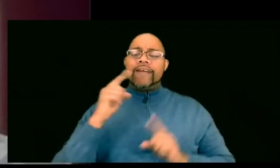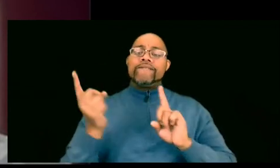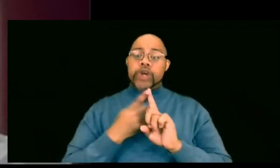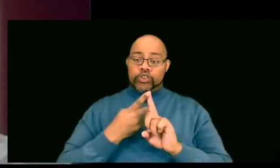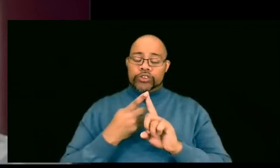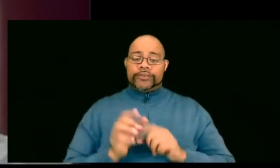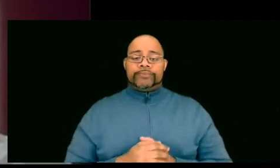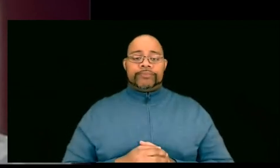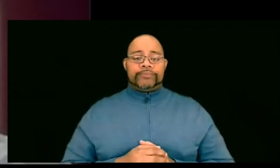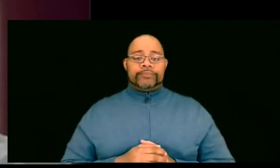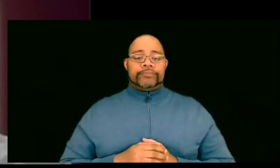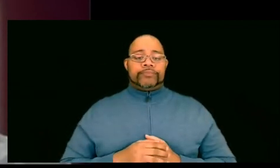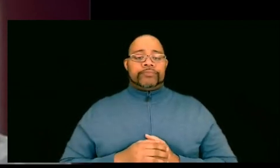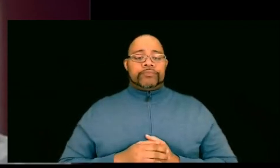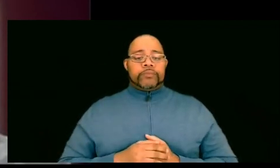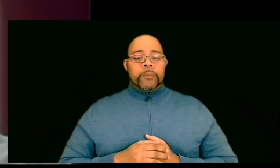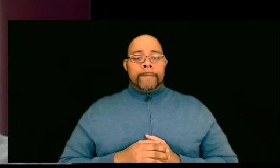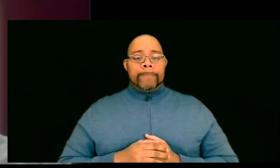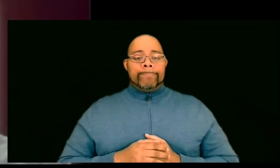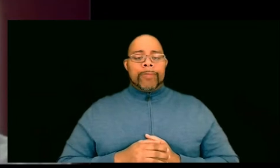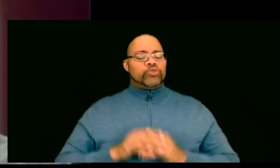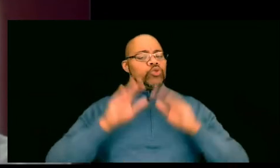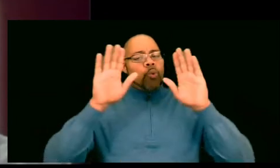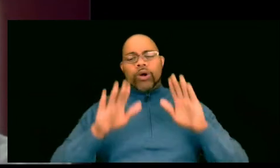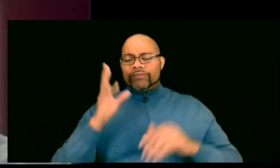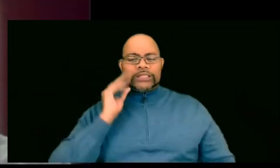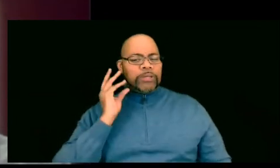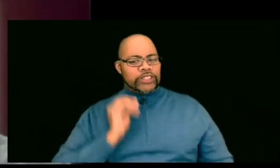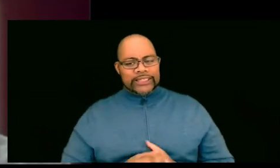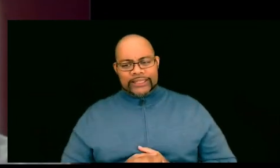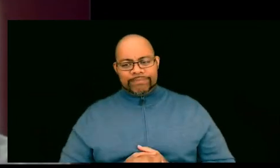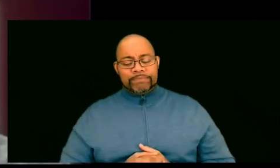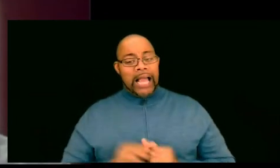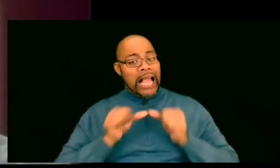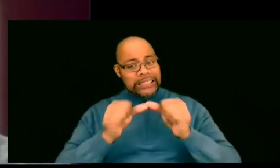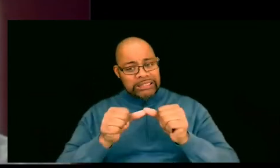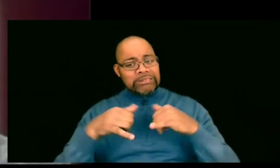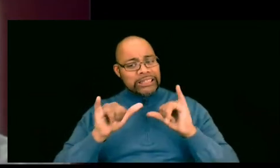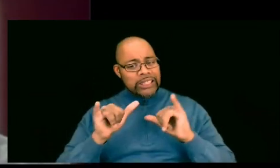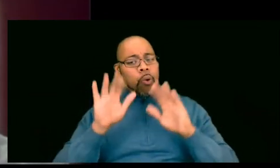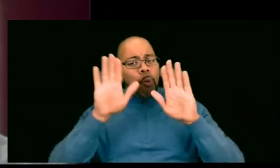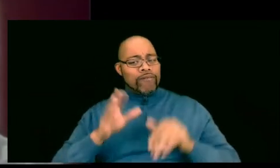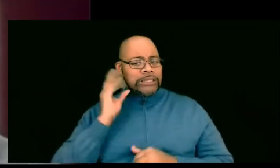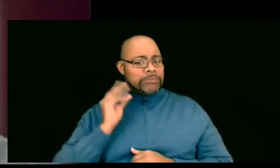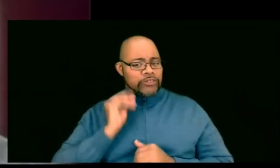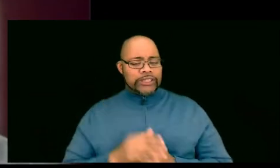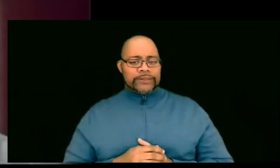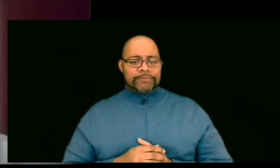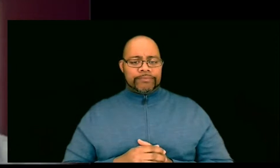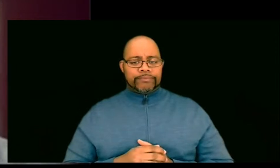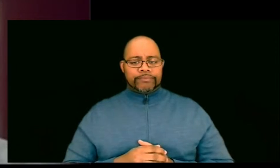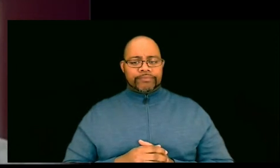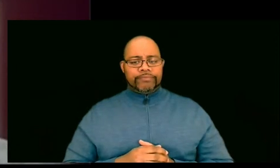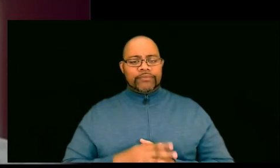I would say first and foremost, it was a wonderful experience, and it continues to be a wonderful